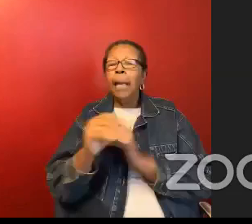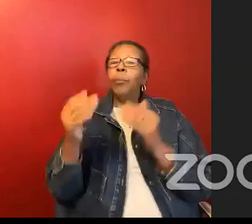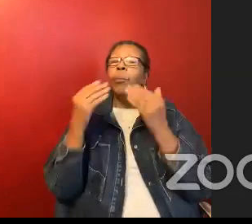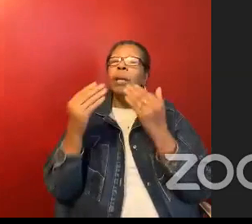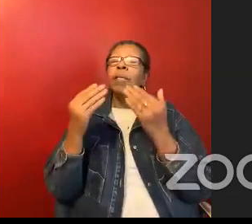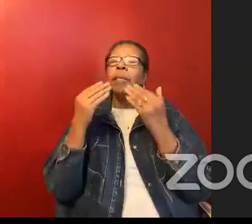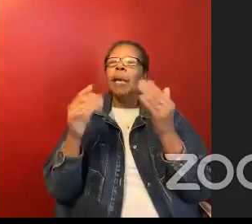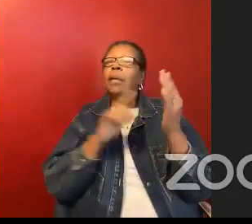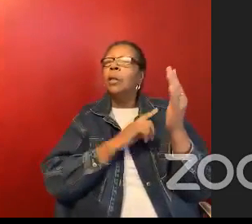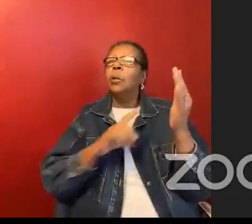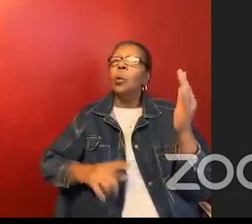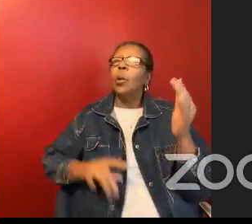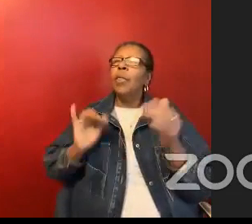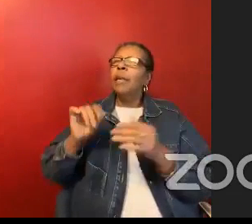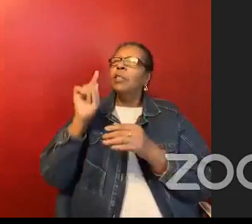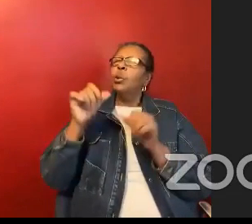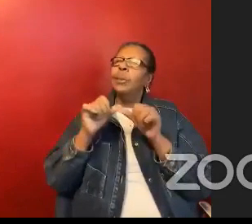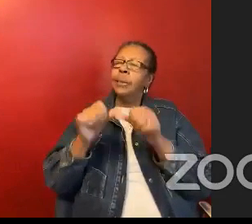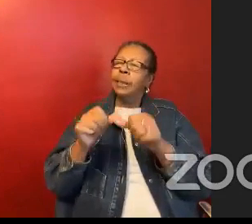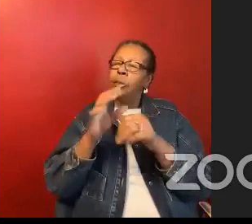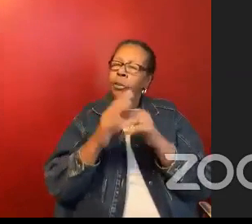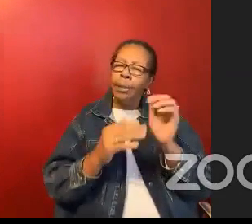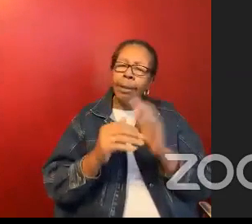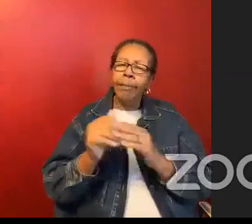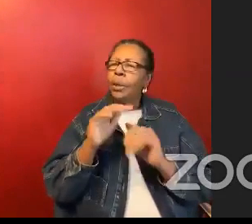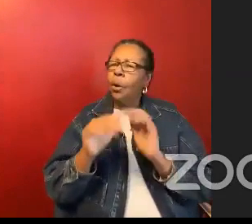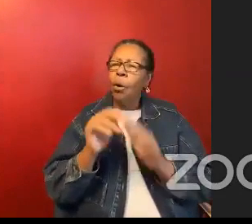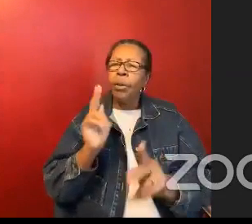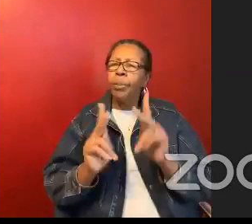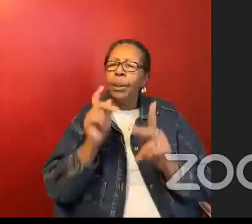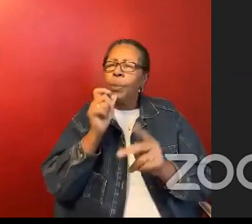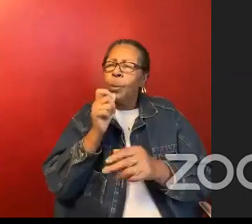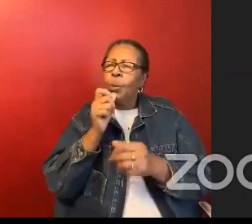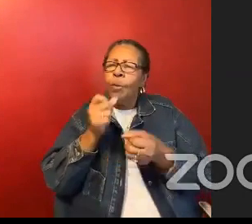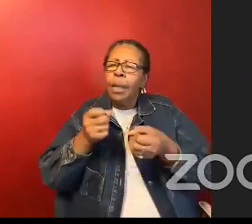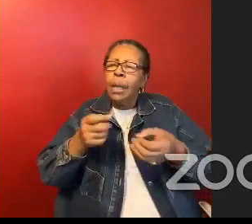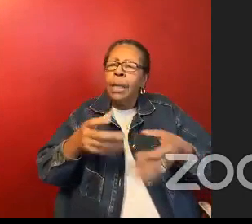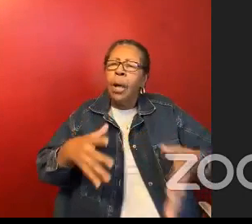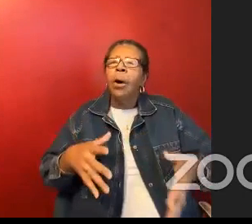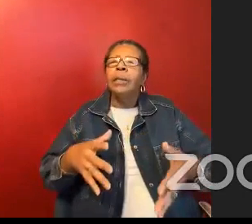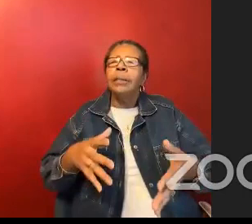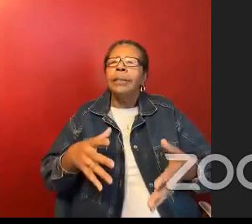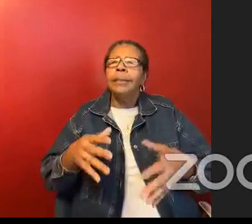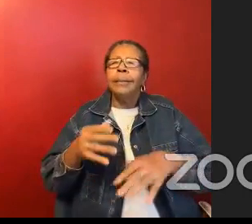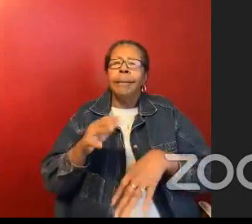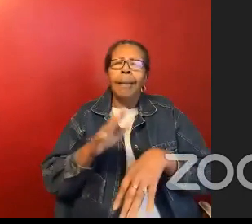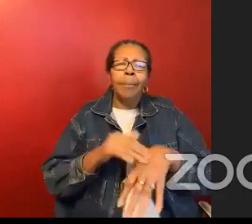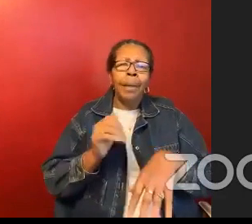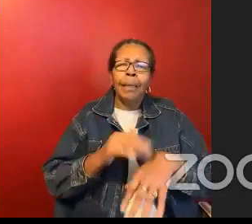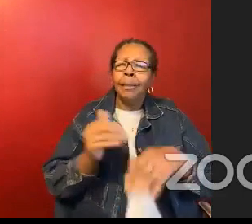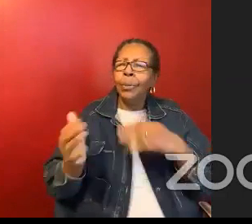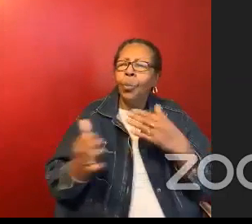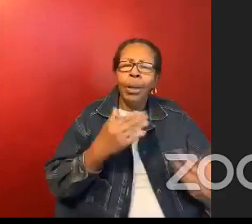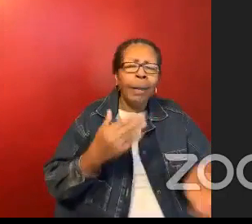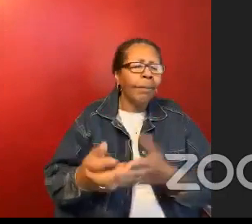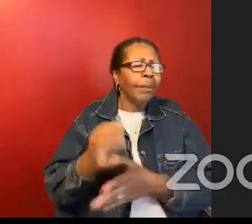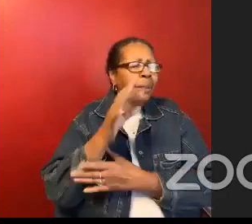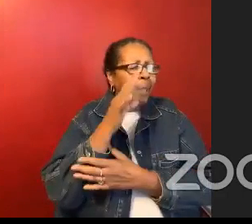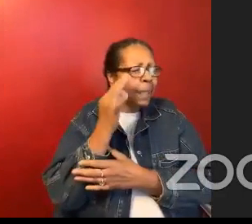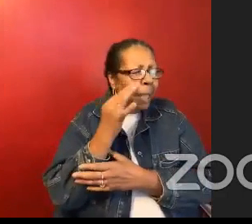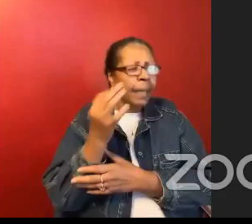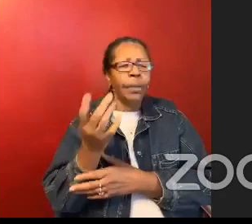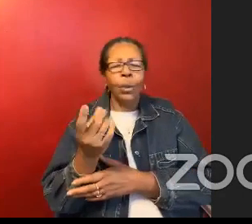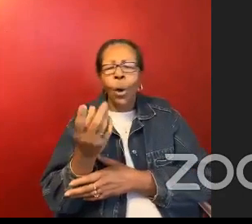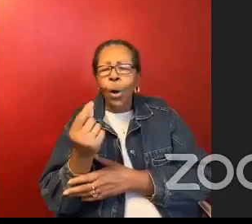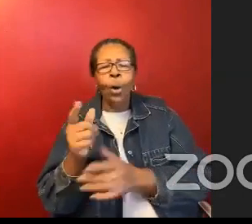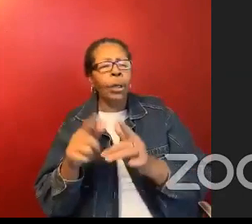to comfort all those who have lost their pets, that whatever may be a cat or dog or whatever type